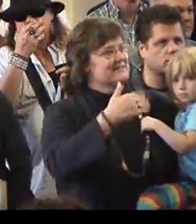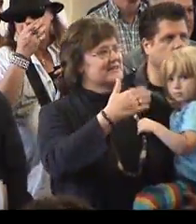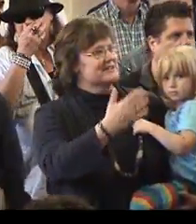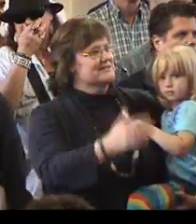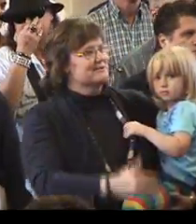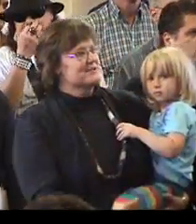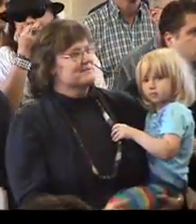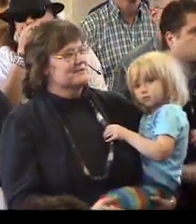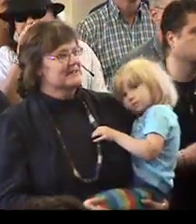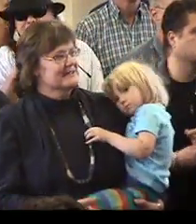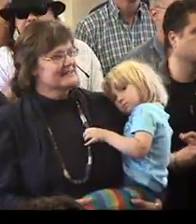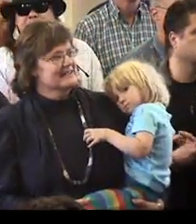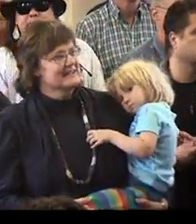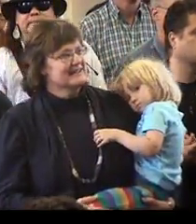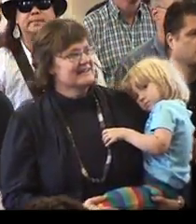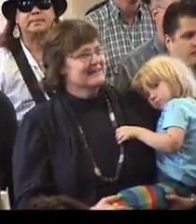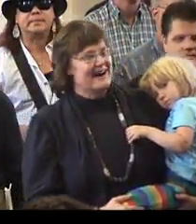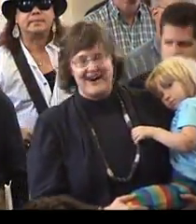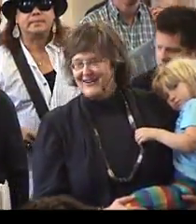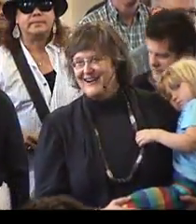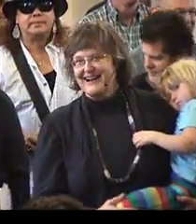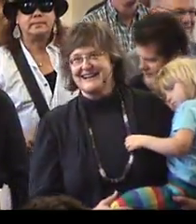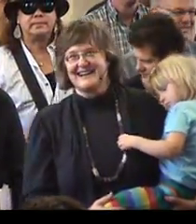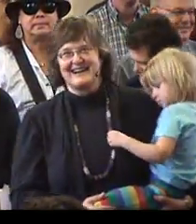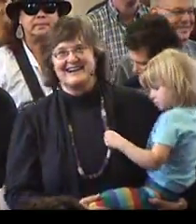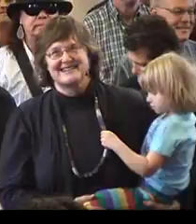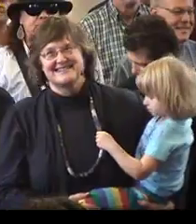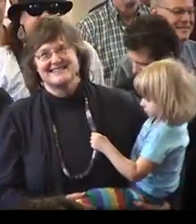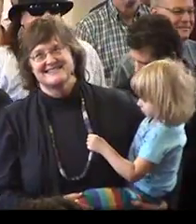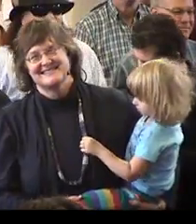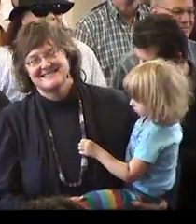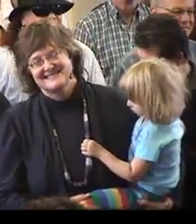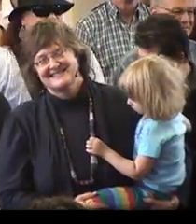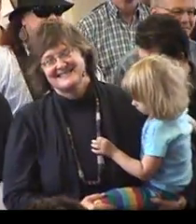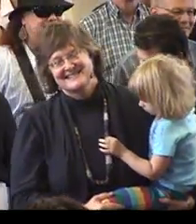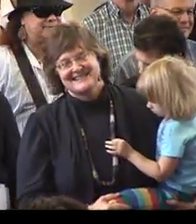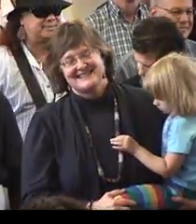Was that the definition of worship for you today? All right. All right now.